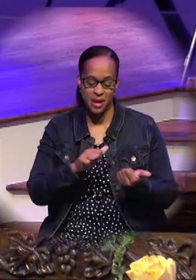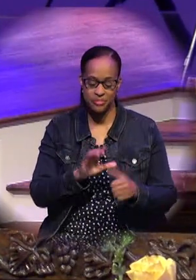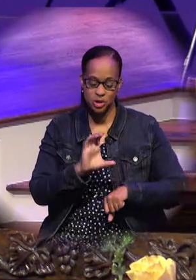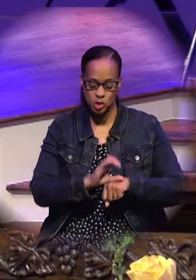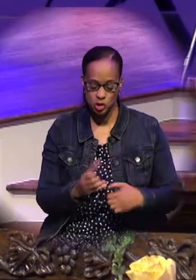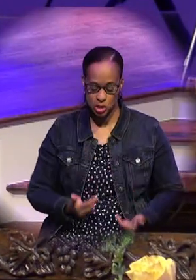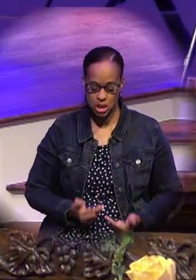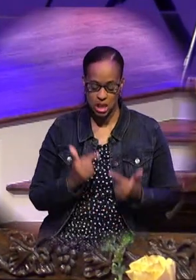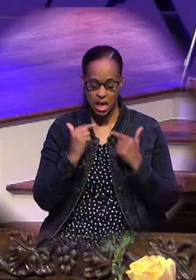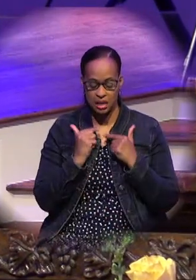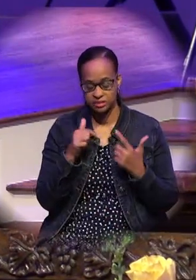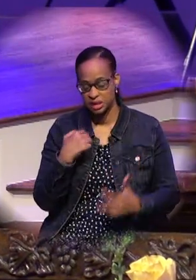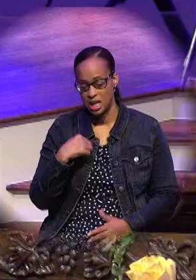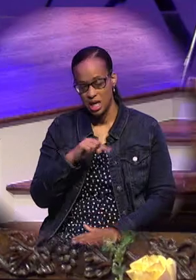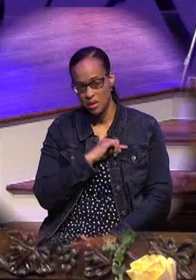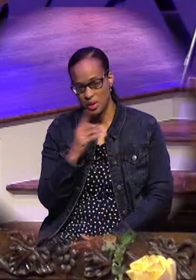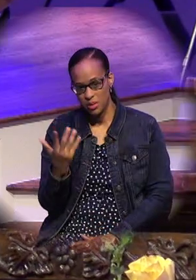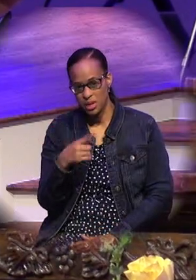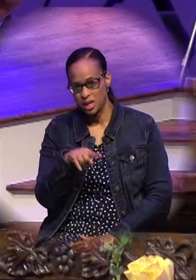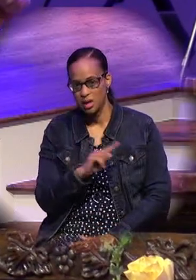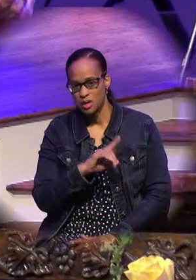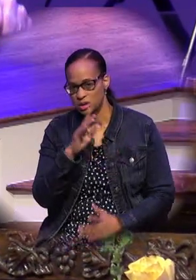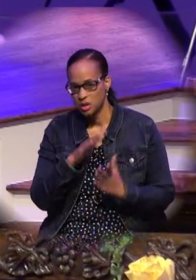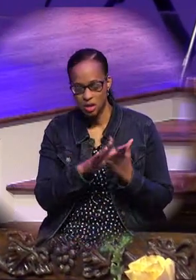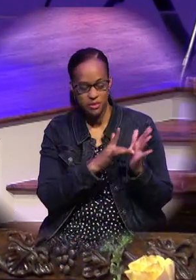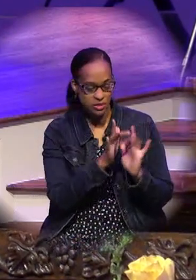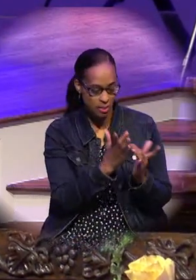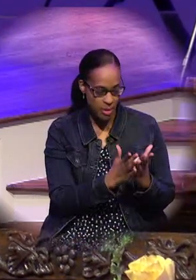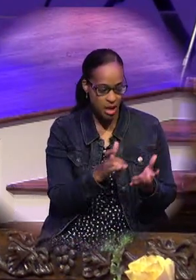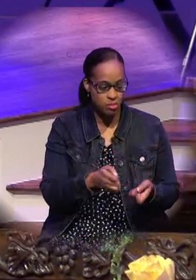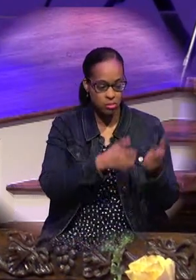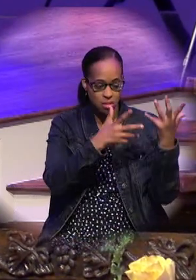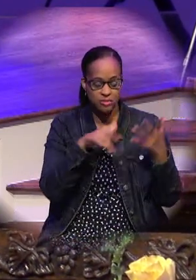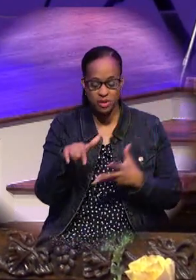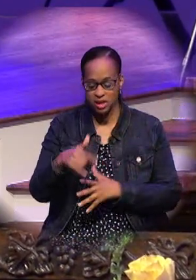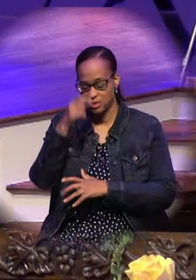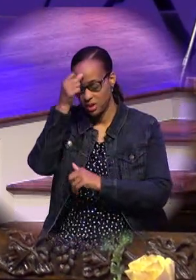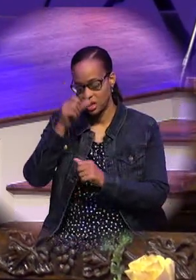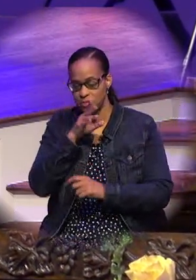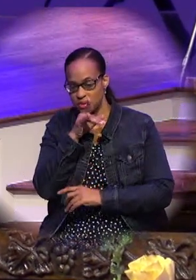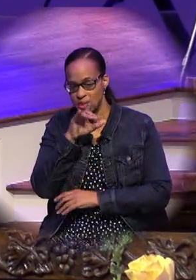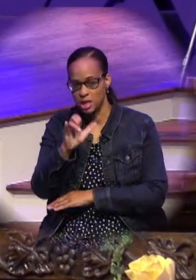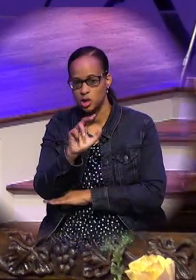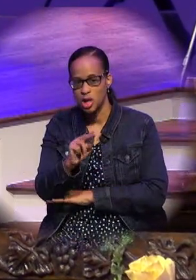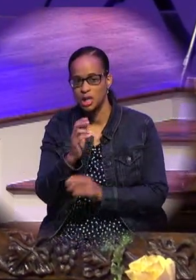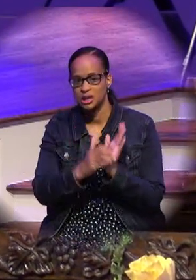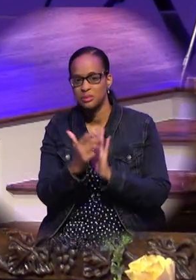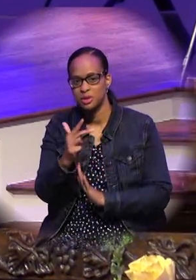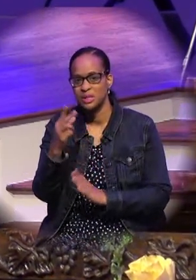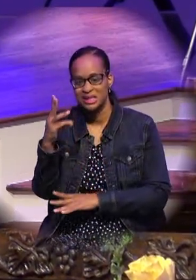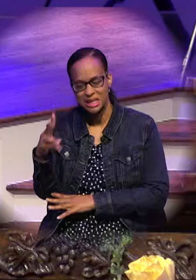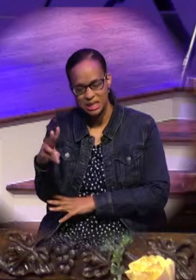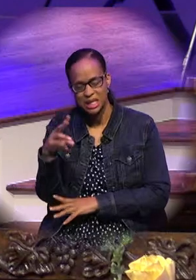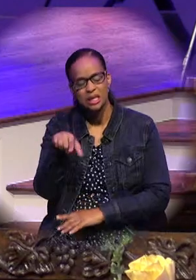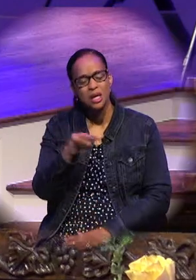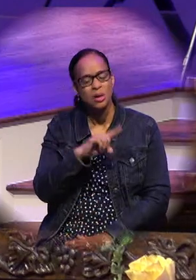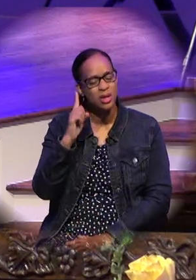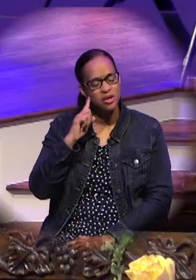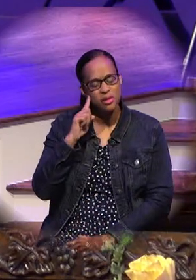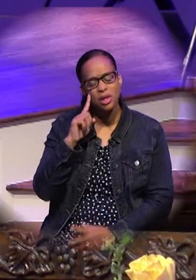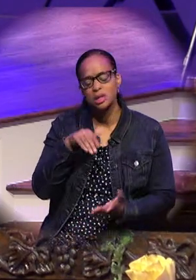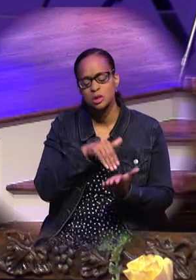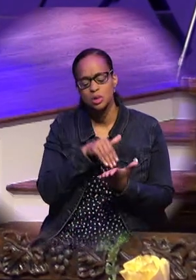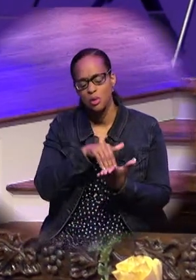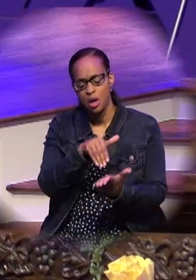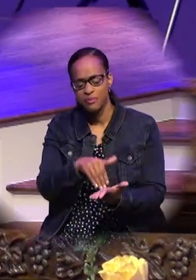is just, I mean, we could almost toss out all the rest of the Bible as long as we get to keep John 3:16, right? And so we've heard this so